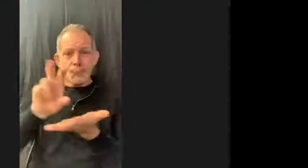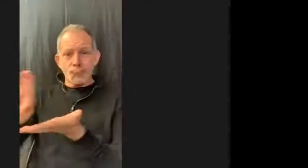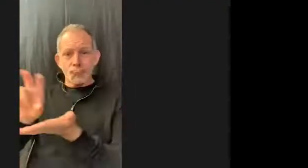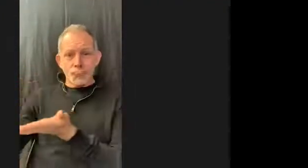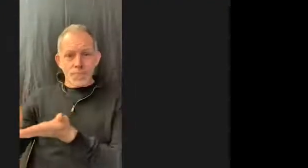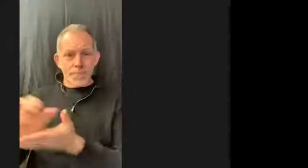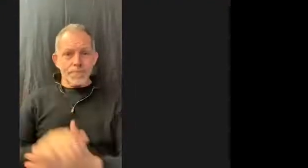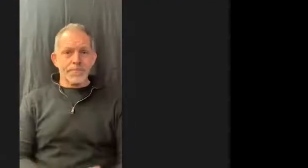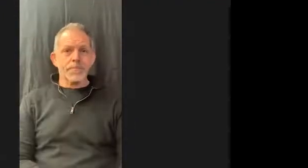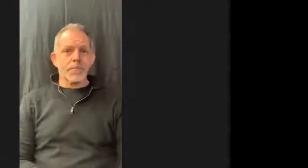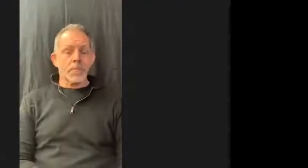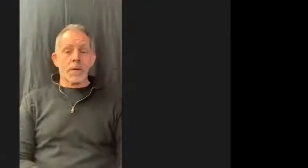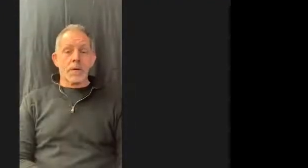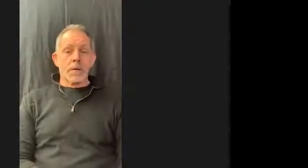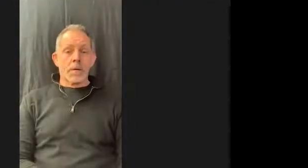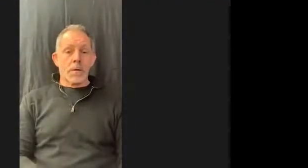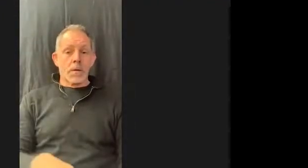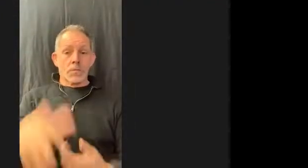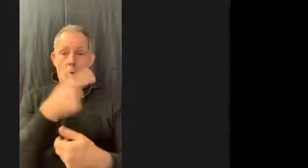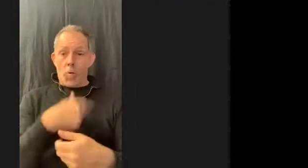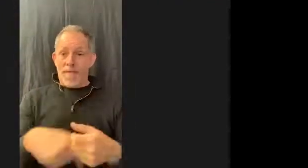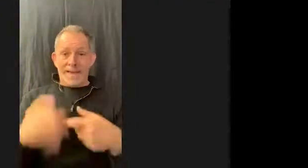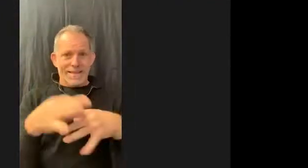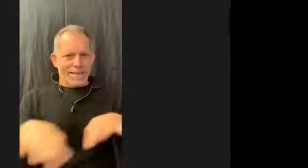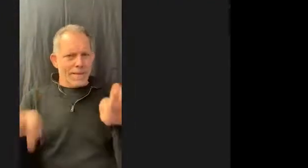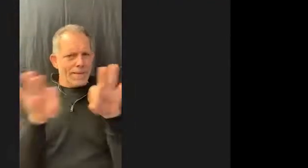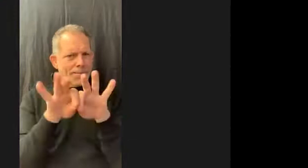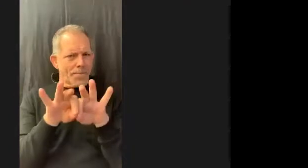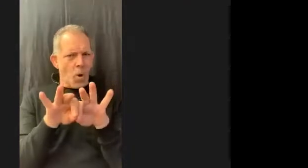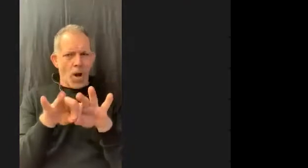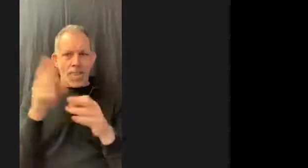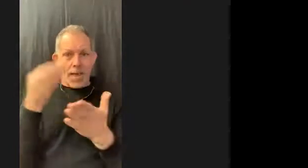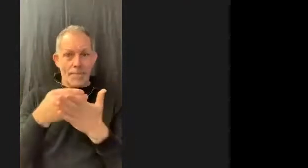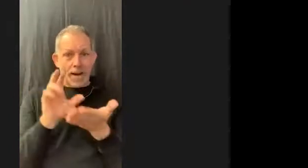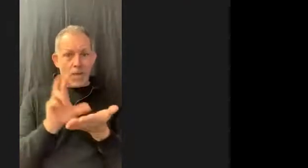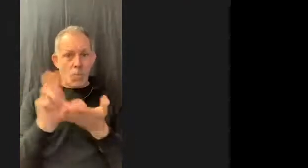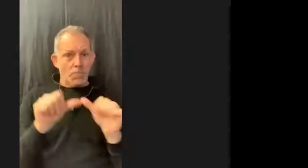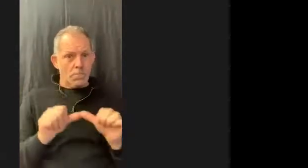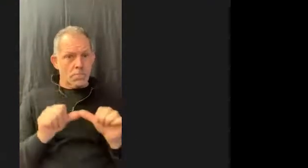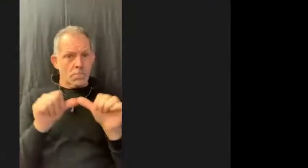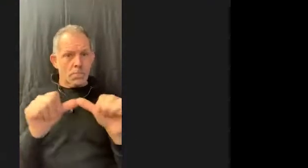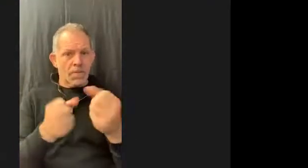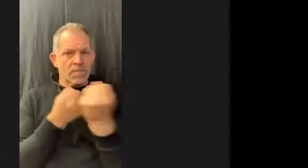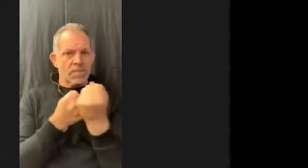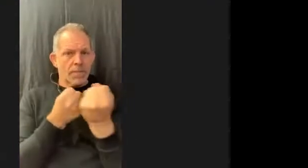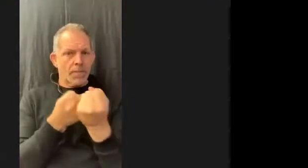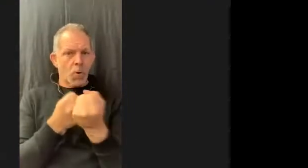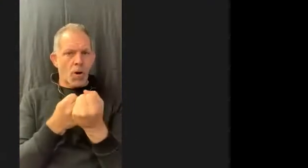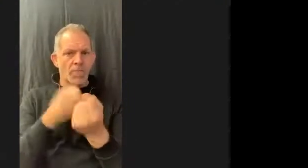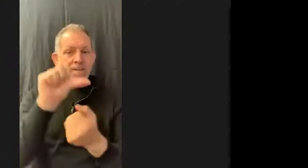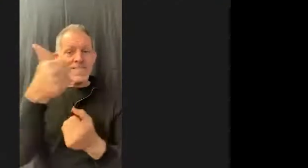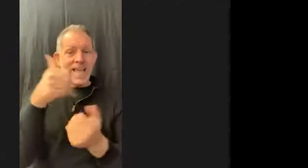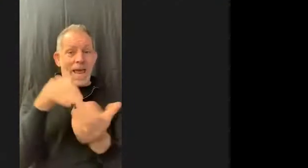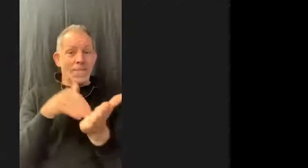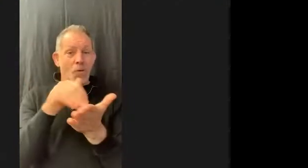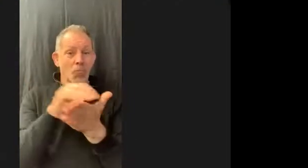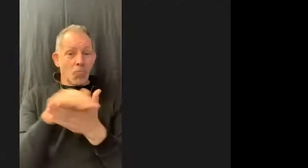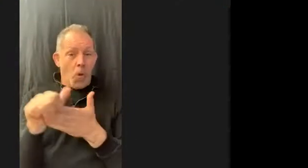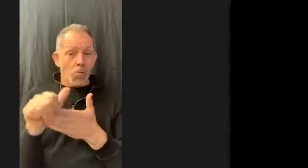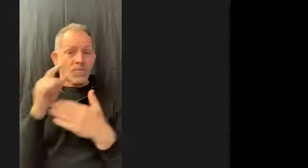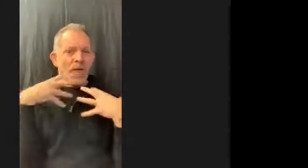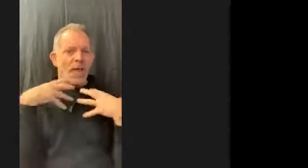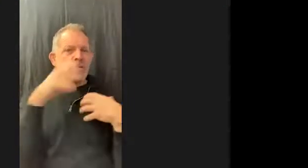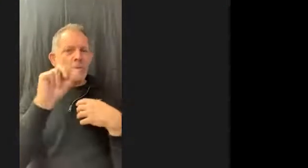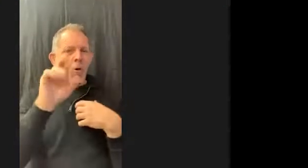to provide $10 million in additional support for the Snohomish Health District to respond to COVID-19 through